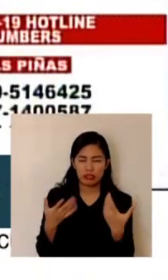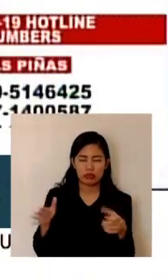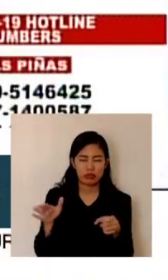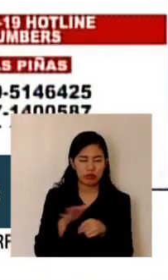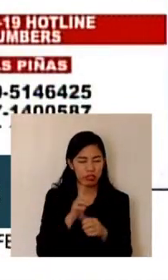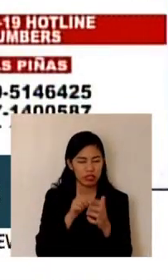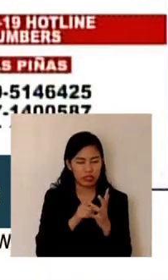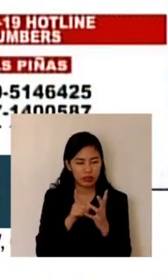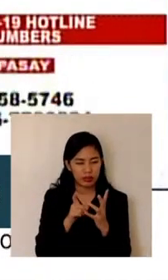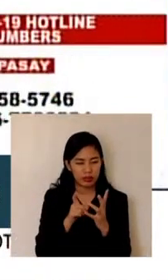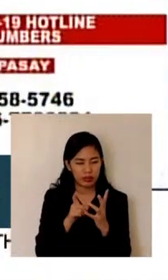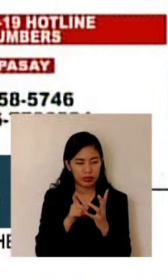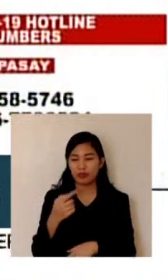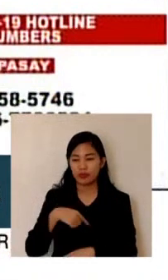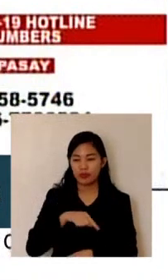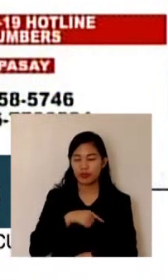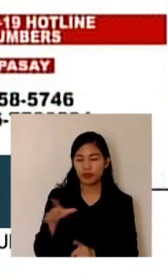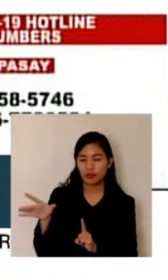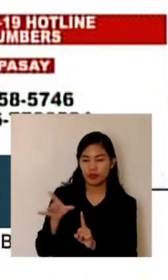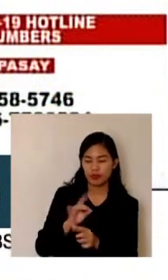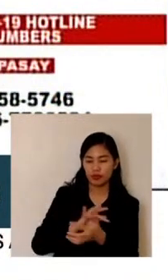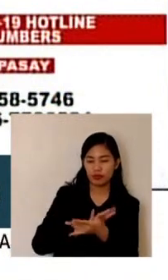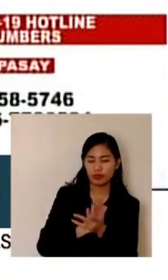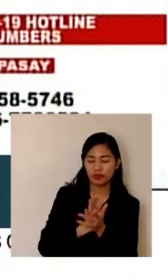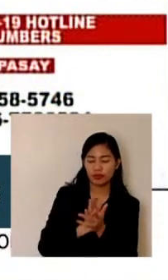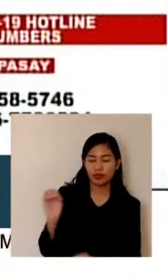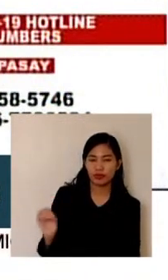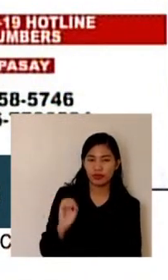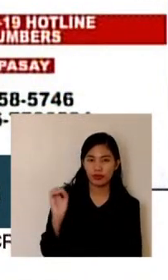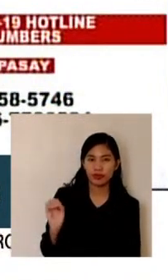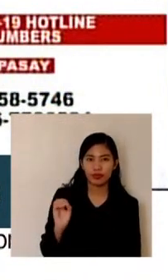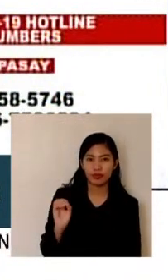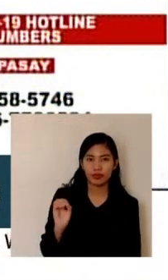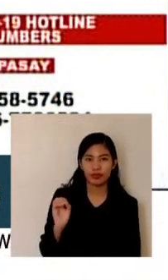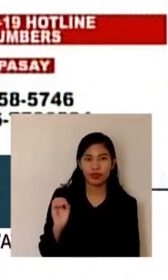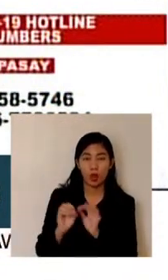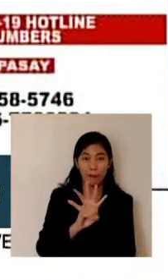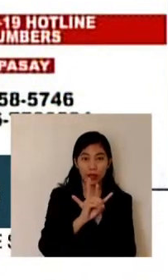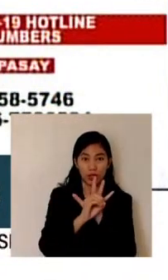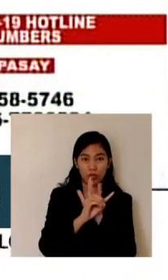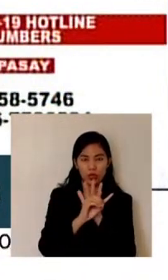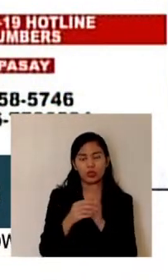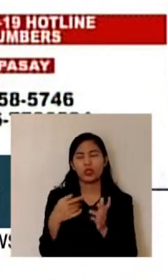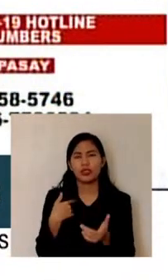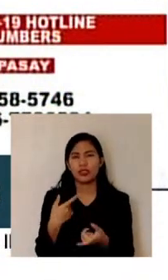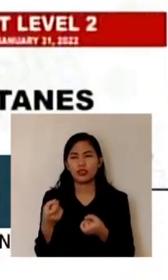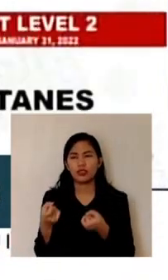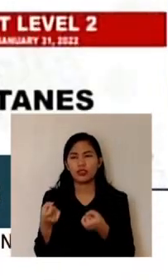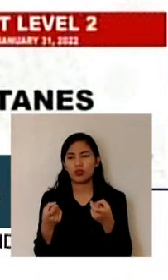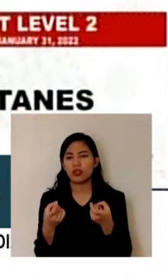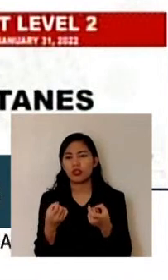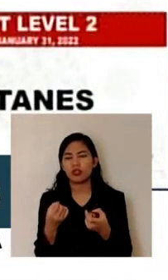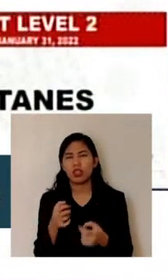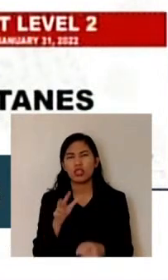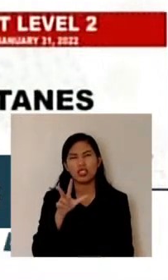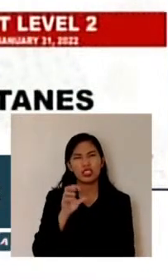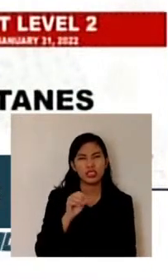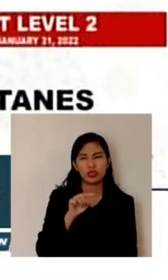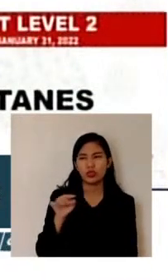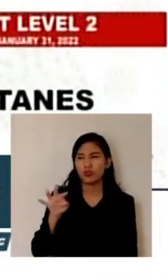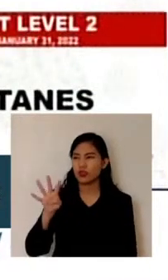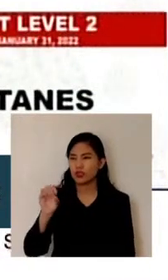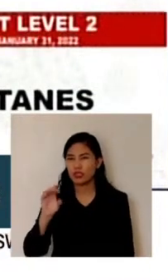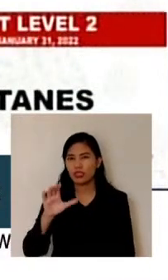tayo ng Omicron, talagang ang isang contact tracer ang hinahawakan niya, mga 30, 40 cases. And it's very,